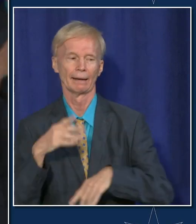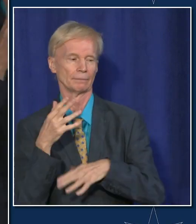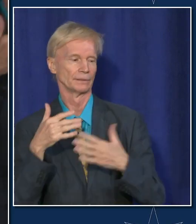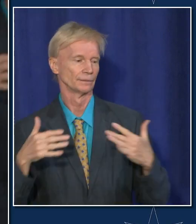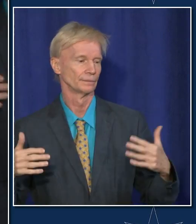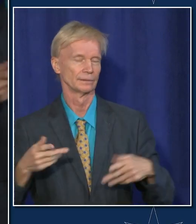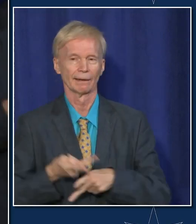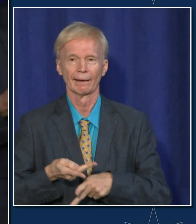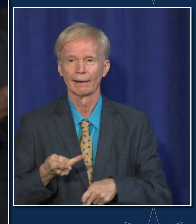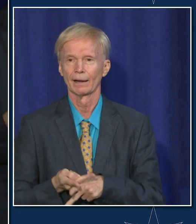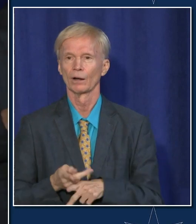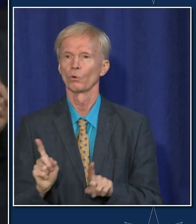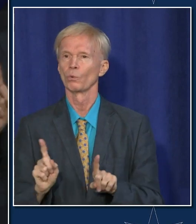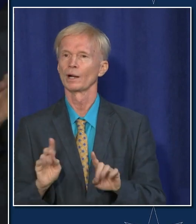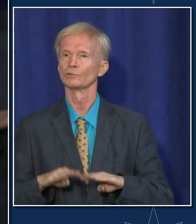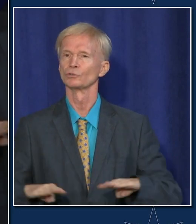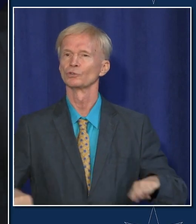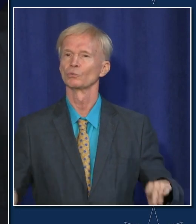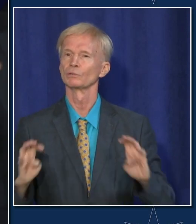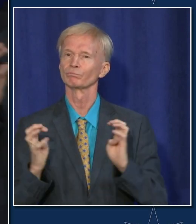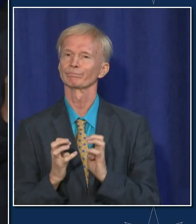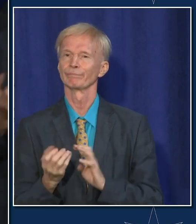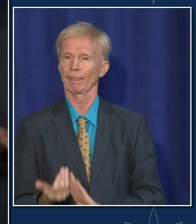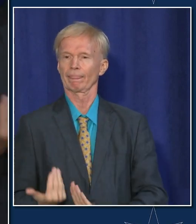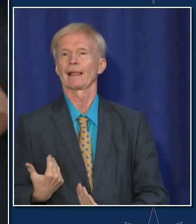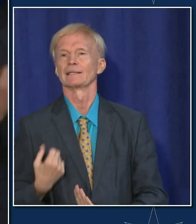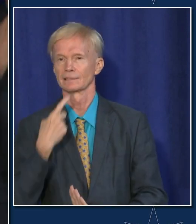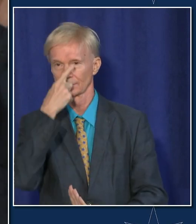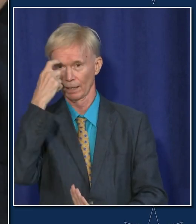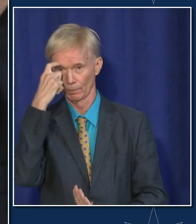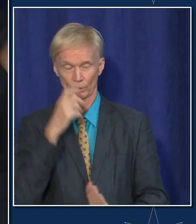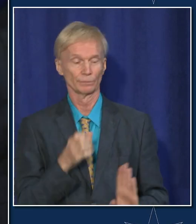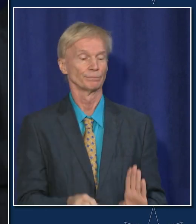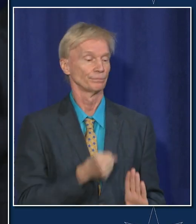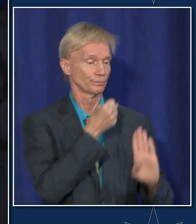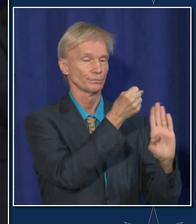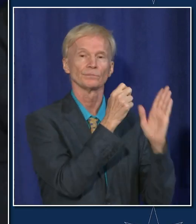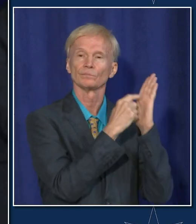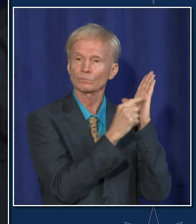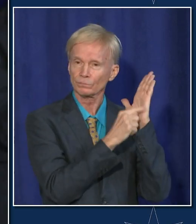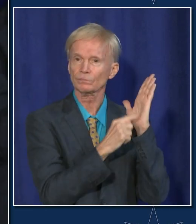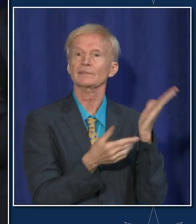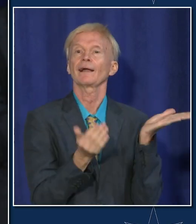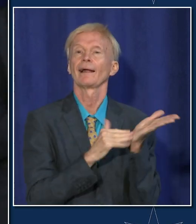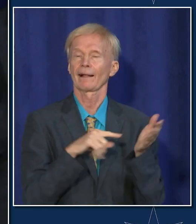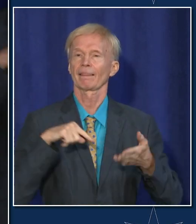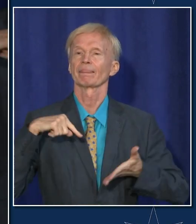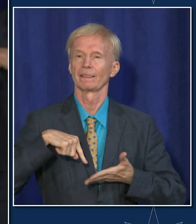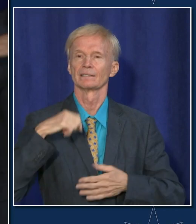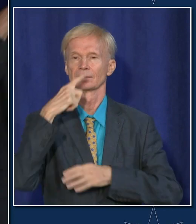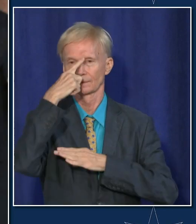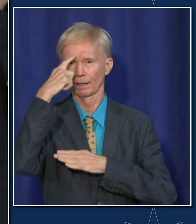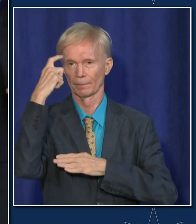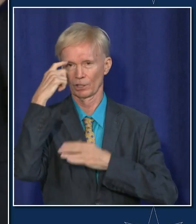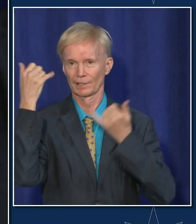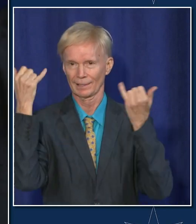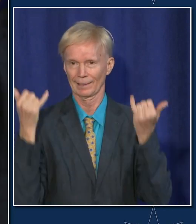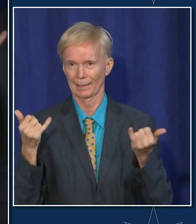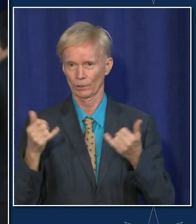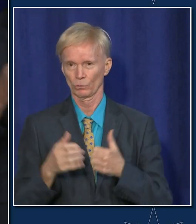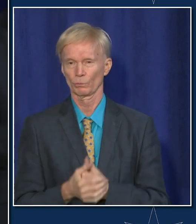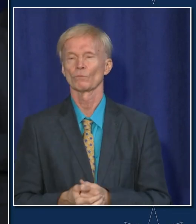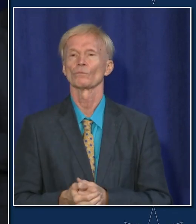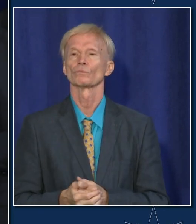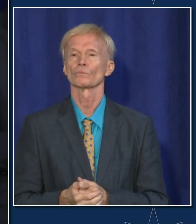the settings where kids were last summer. And then, we've continued with that this summer. And what we've seen is that where we